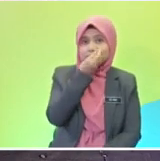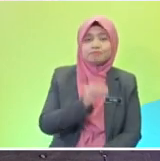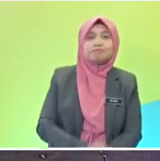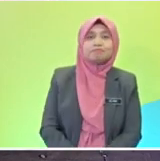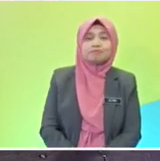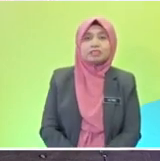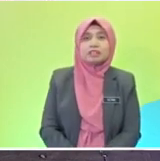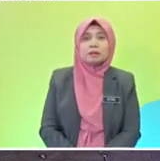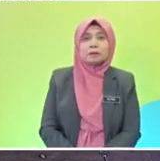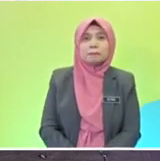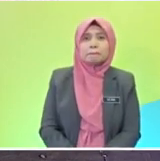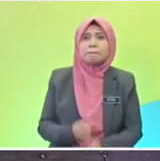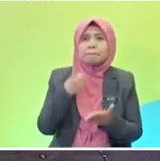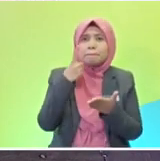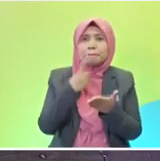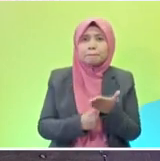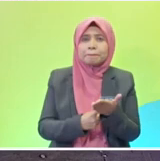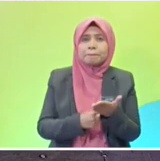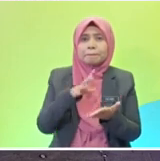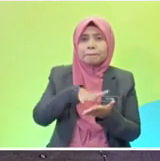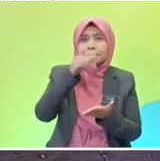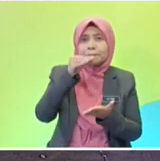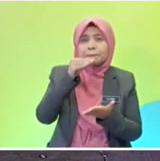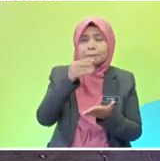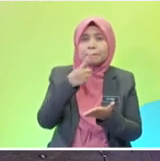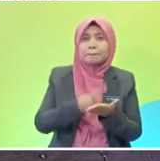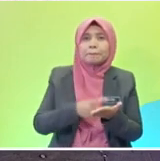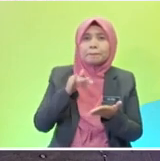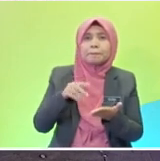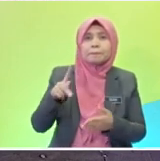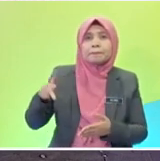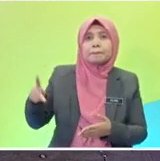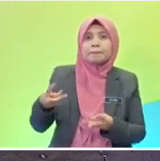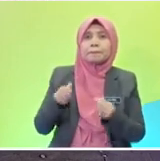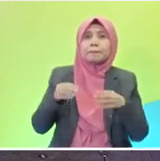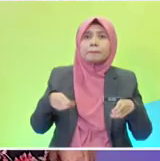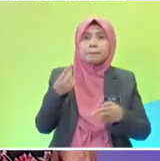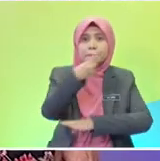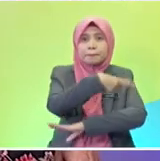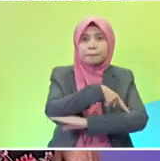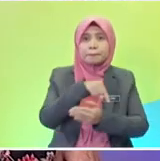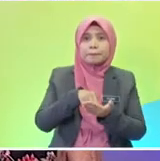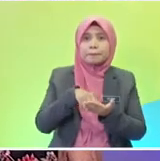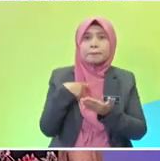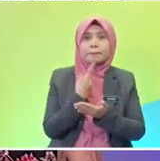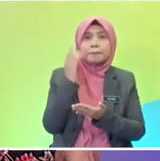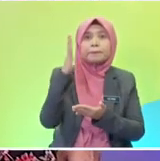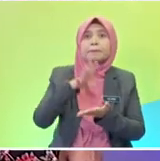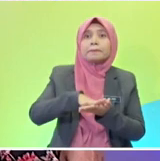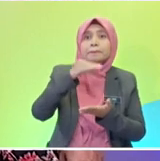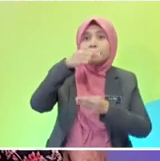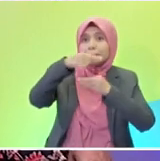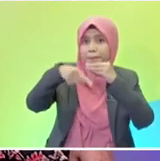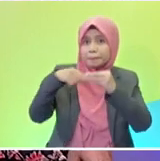All right, teacher, how about our lesson for today? How do we kickstart our class? Okay, today we are going to learn about